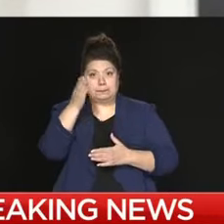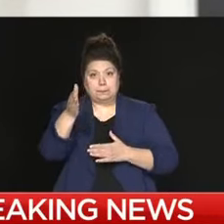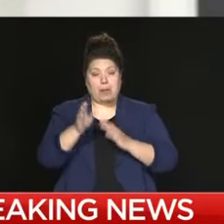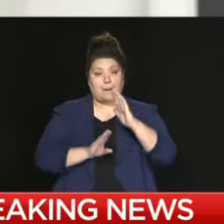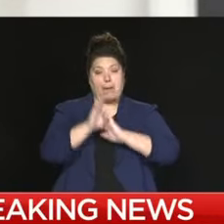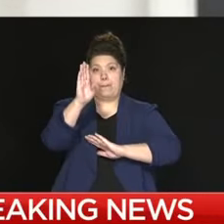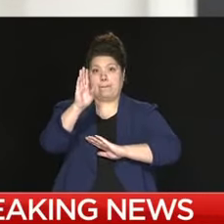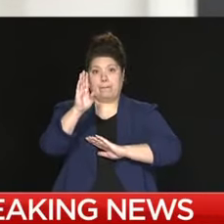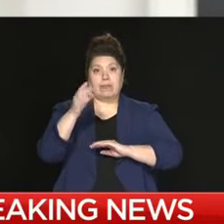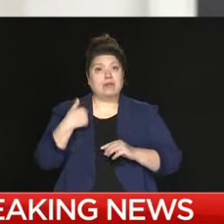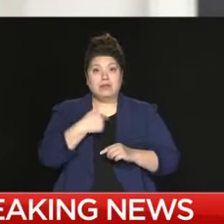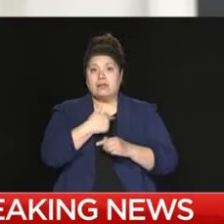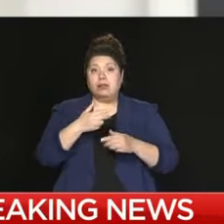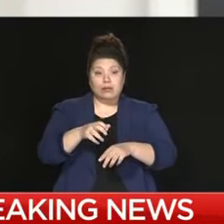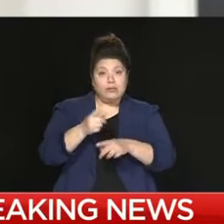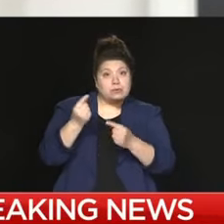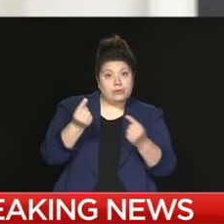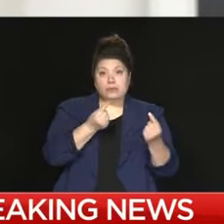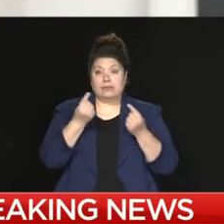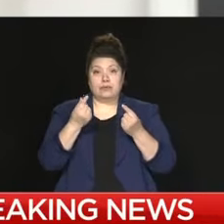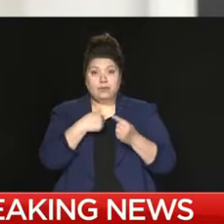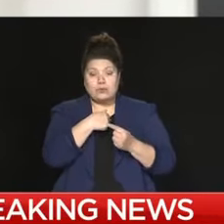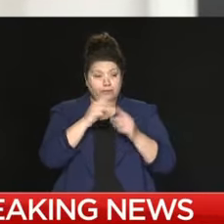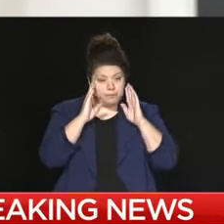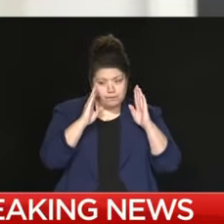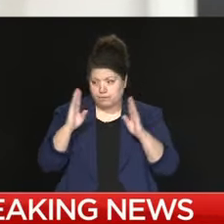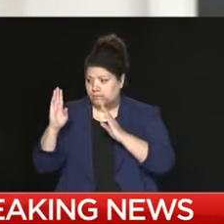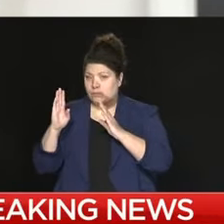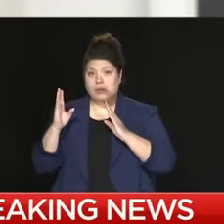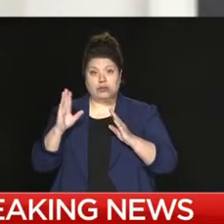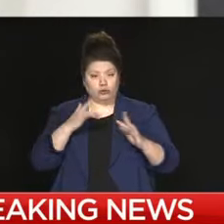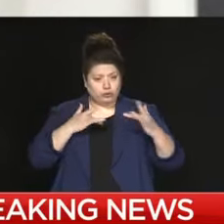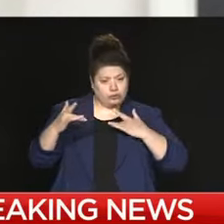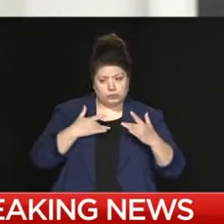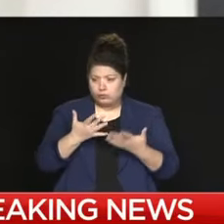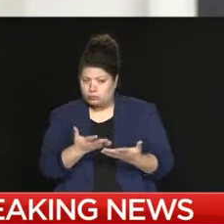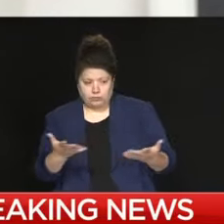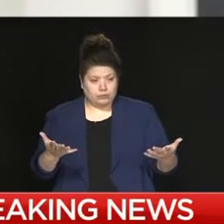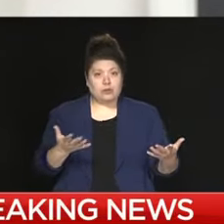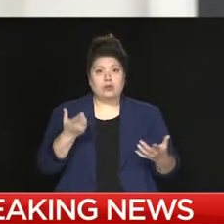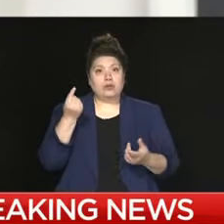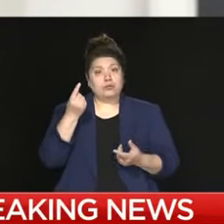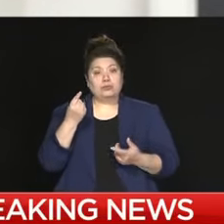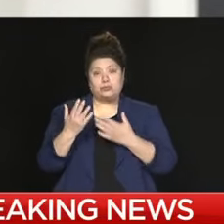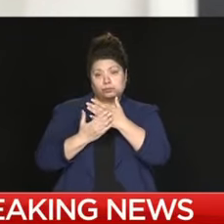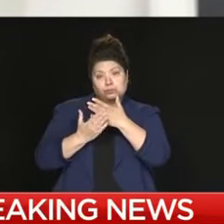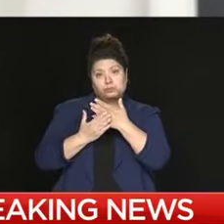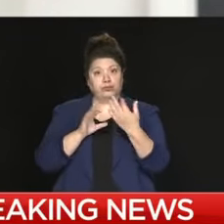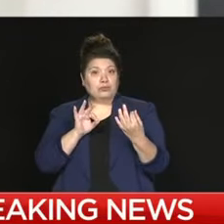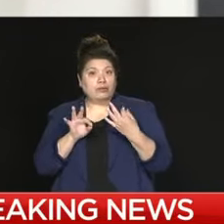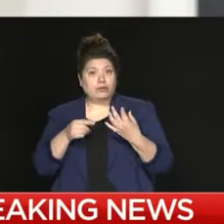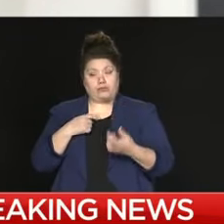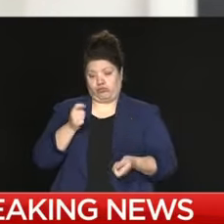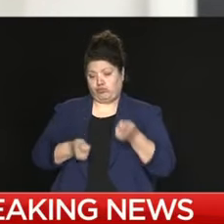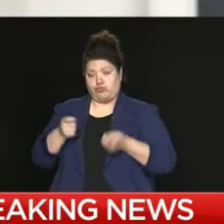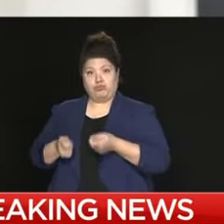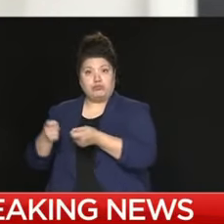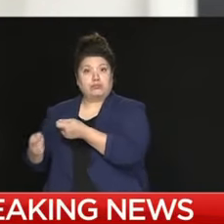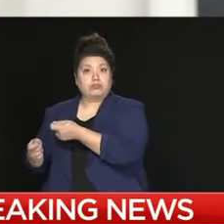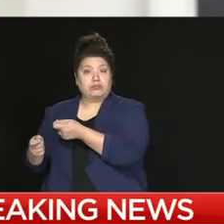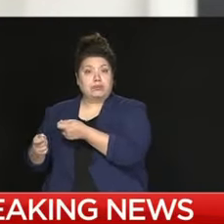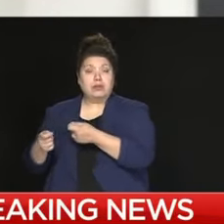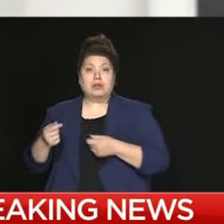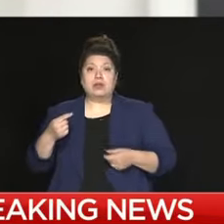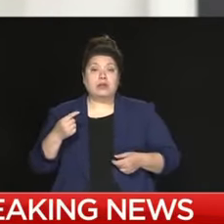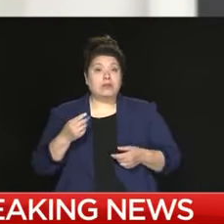And a big part of this work means listening to the concerns of Canadians and making adjustments as we go along. One thing we've heard